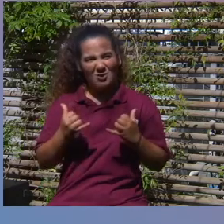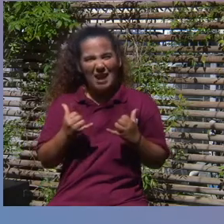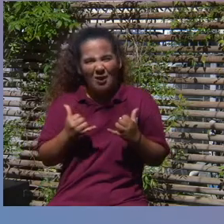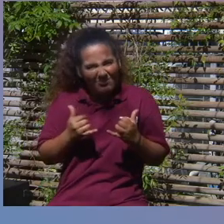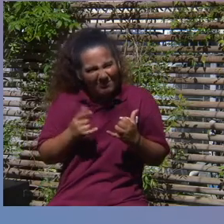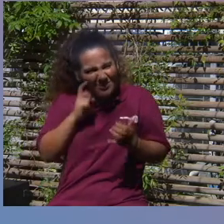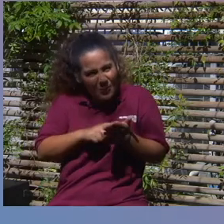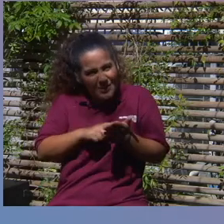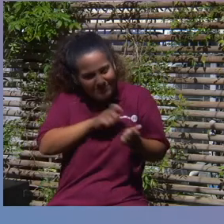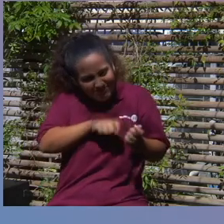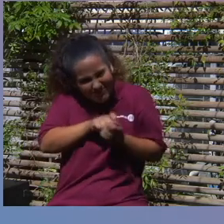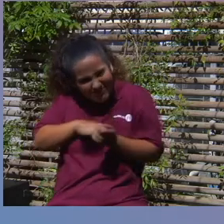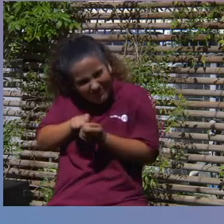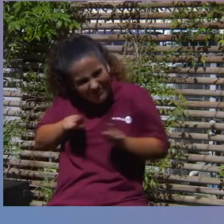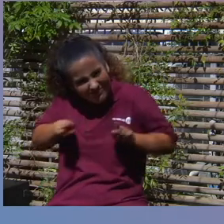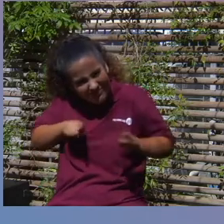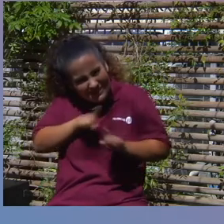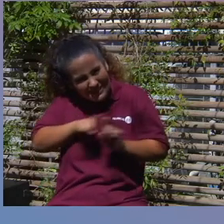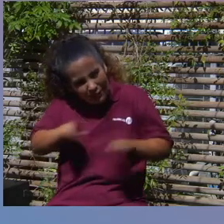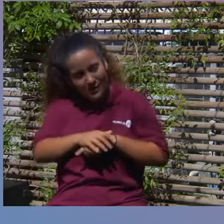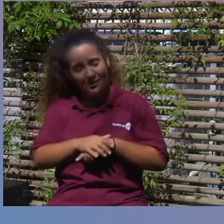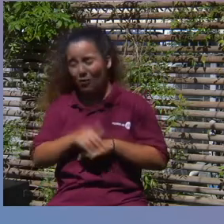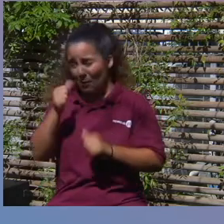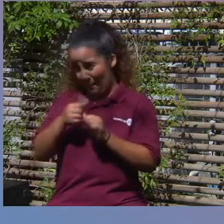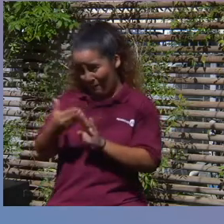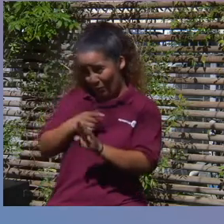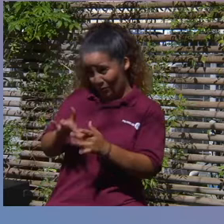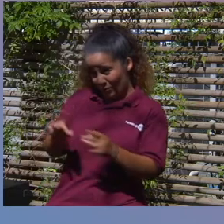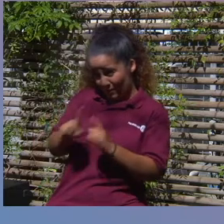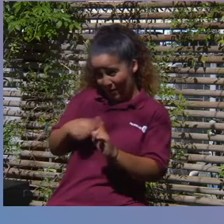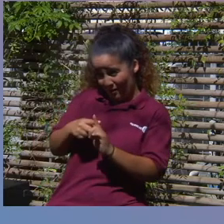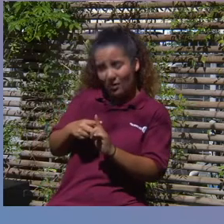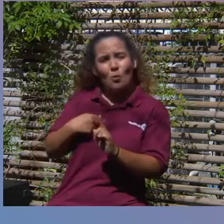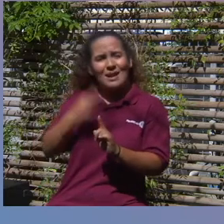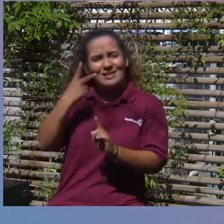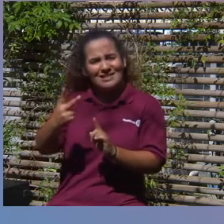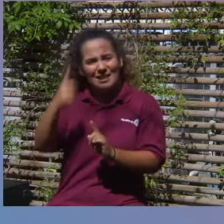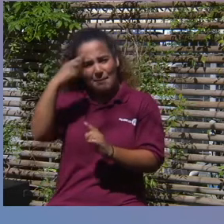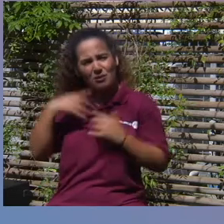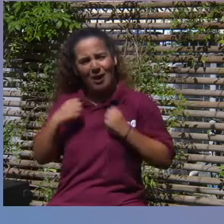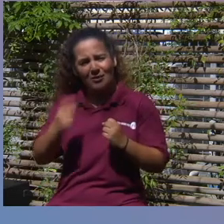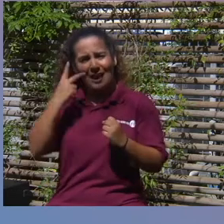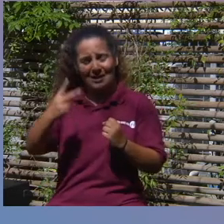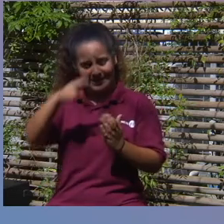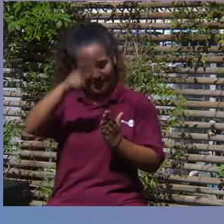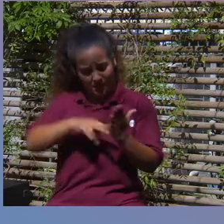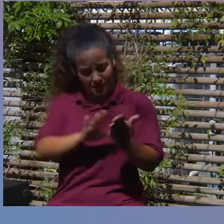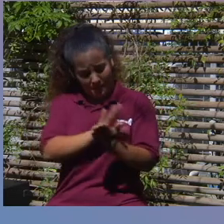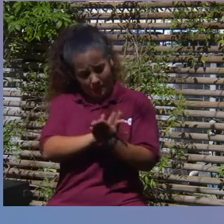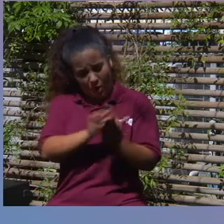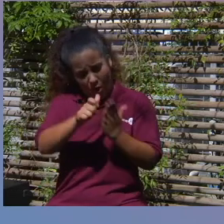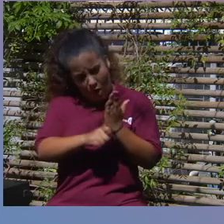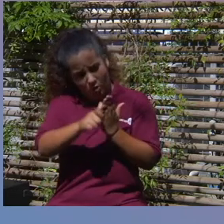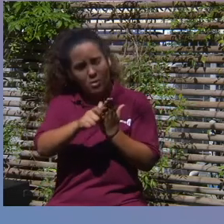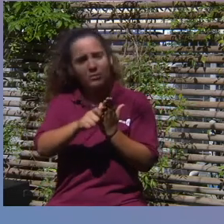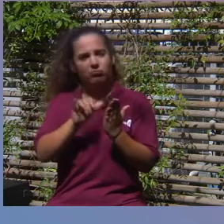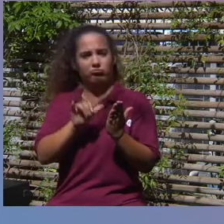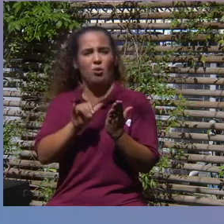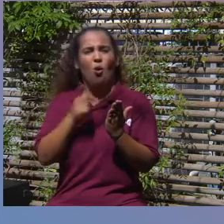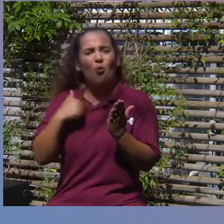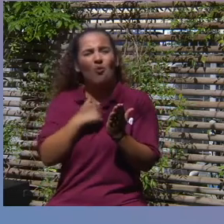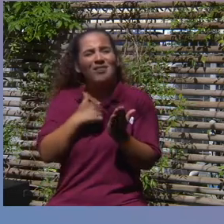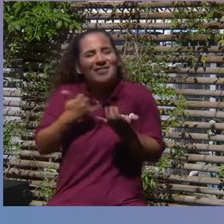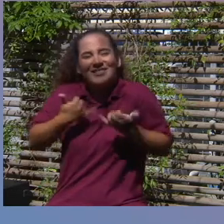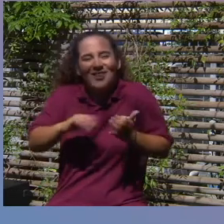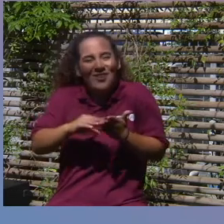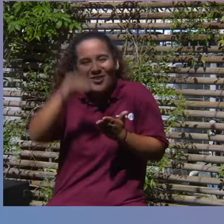nuances because there is mental health is still, like you were saying earlier, when I look at mental health and I read some of these papers and articles, we're still learning a lot. We don't